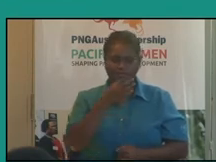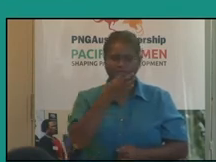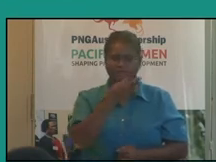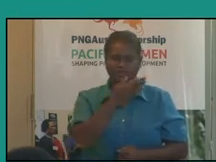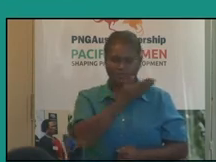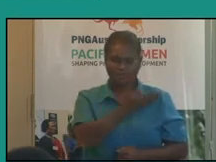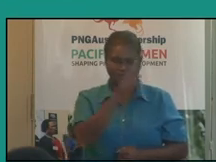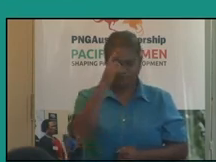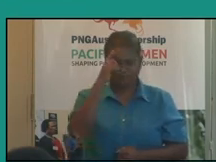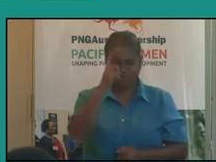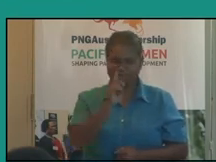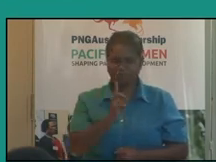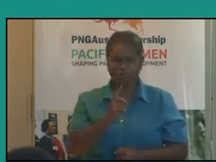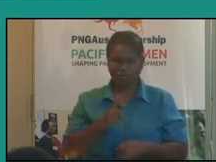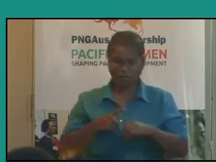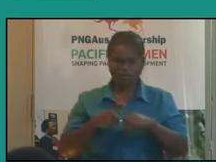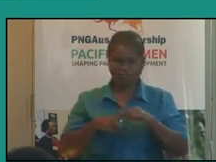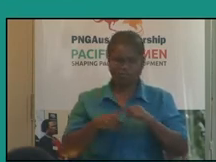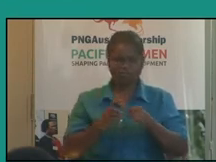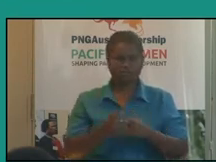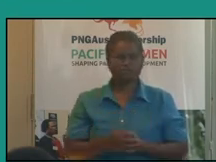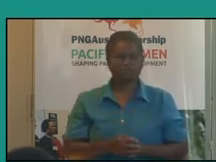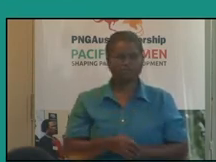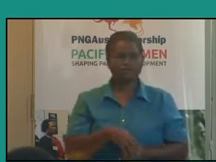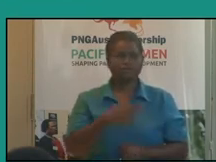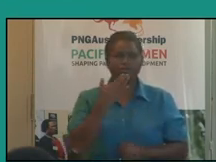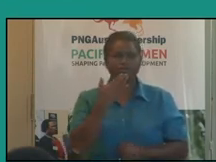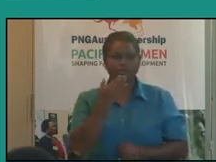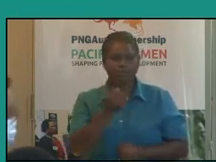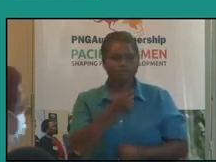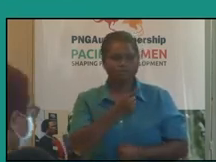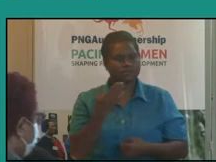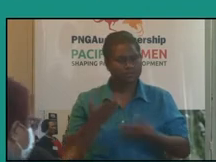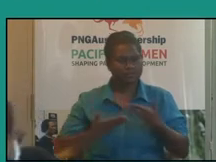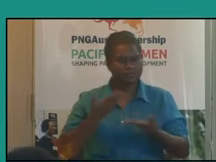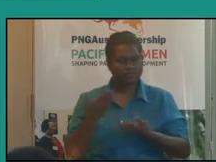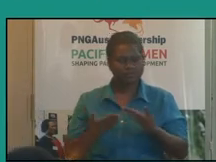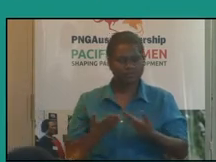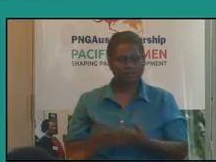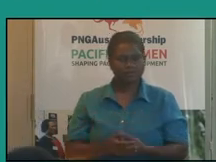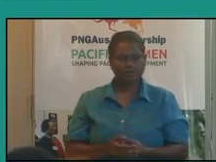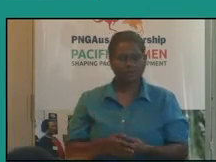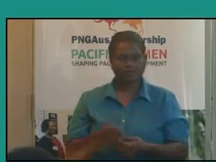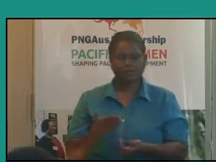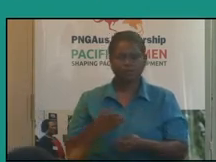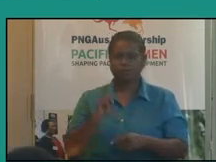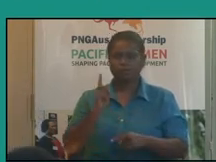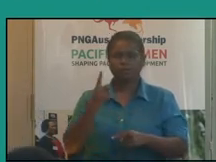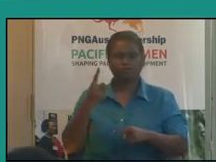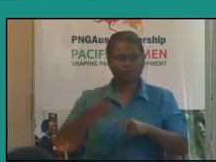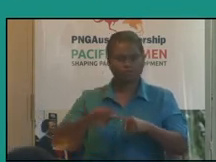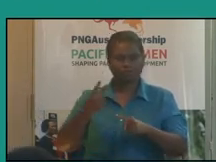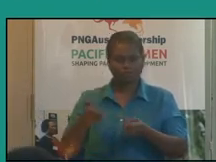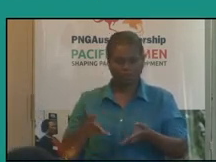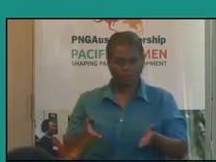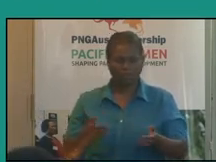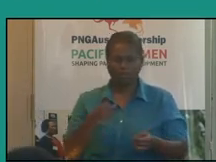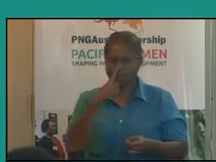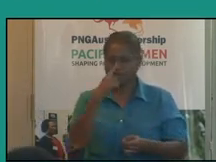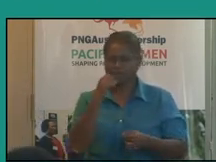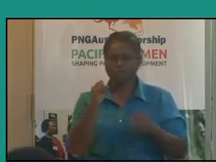also, Dr. Gelu, would you please describe a realistic and urgent reform pathway that will strengthen